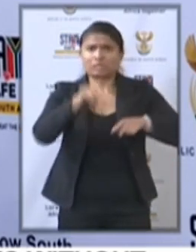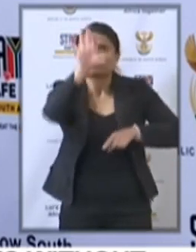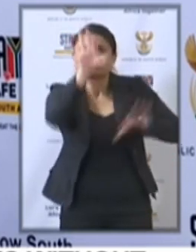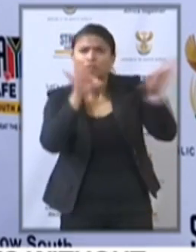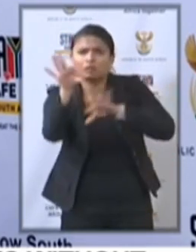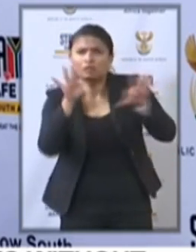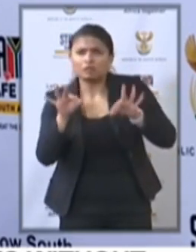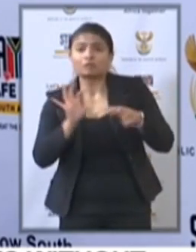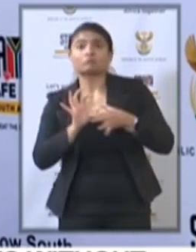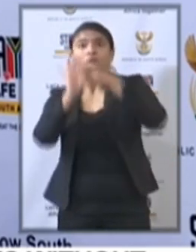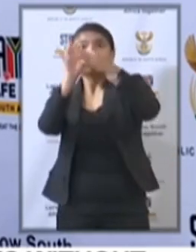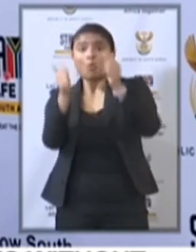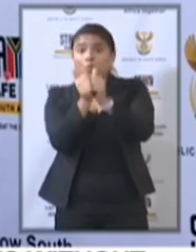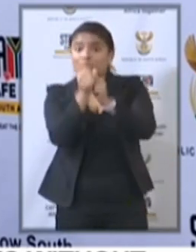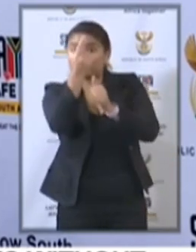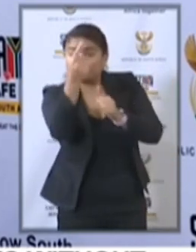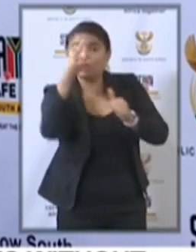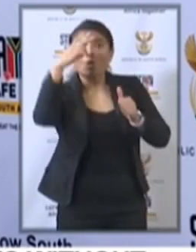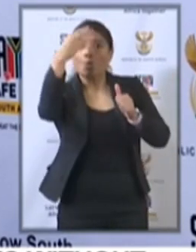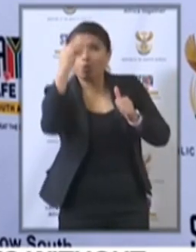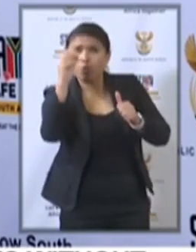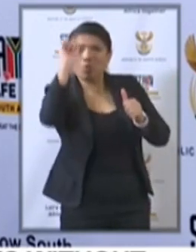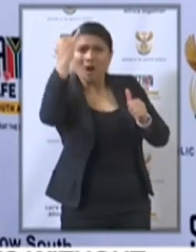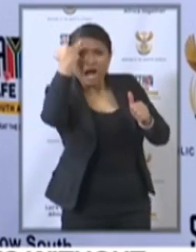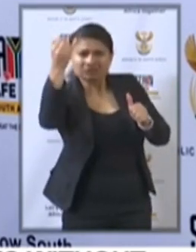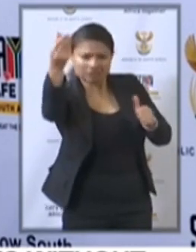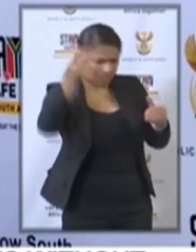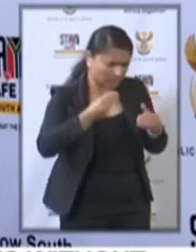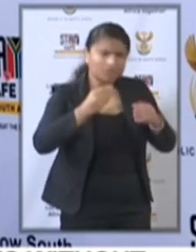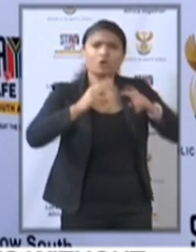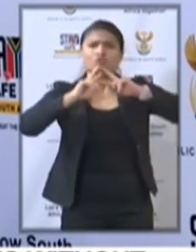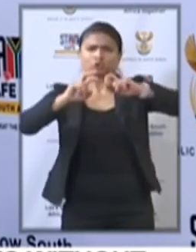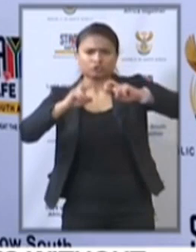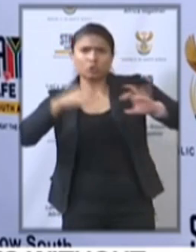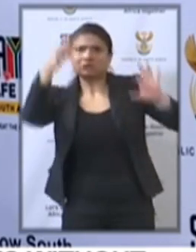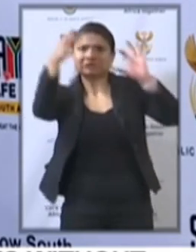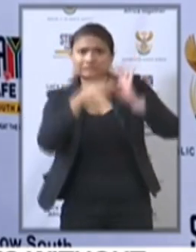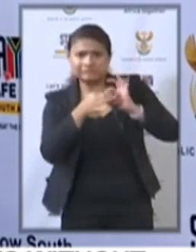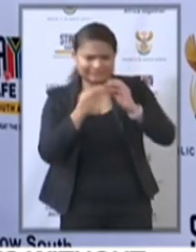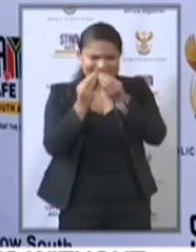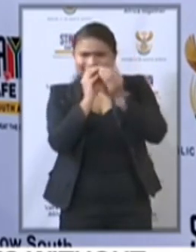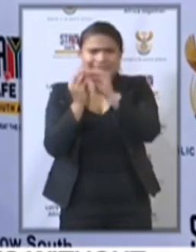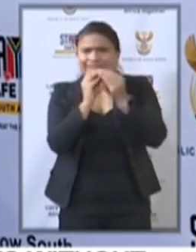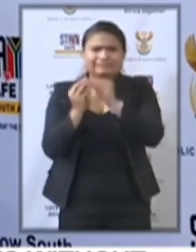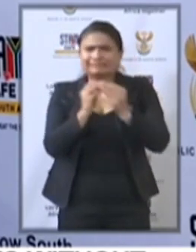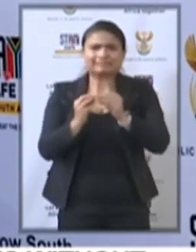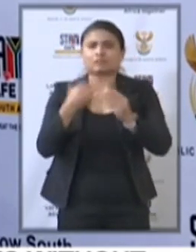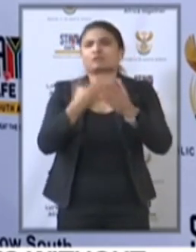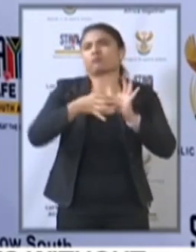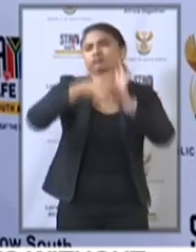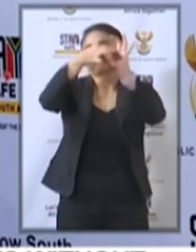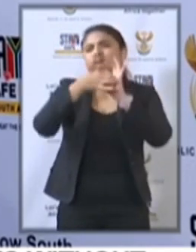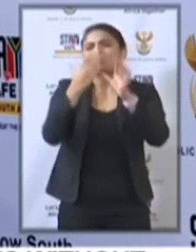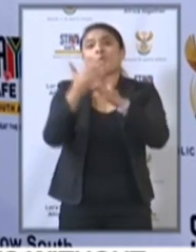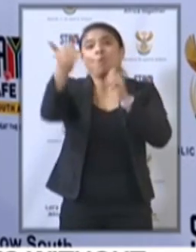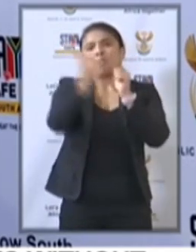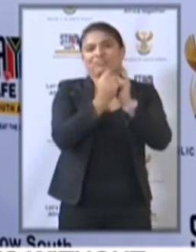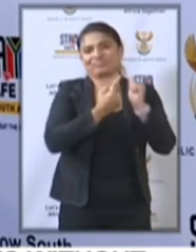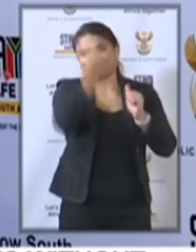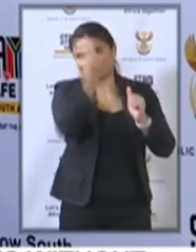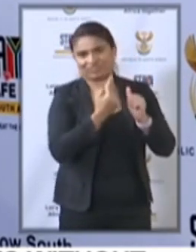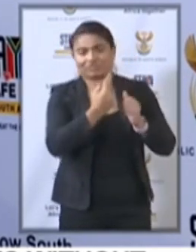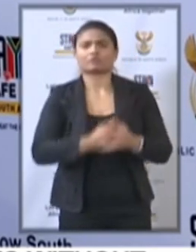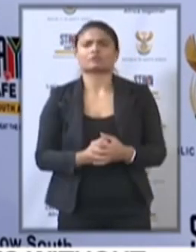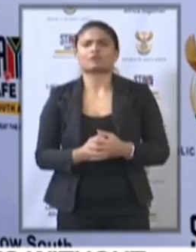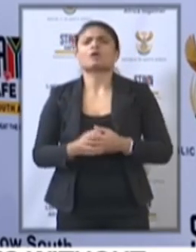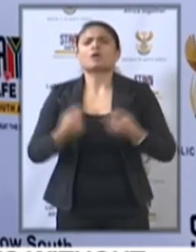ensuring that recognized research protocols are observed. Though we do not have enough resources as developed